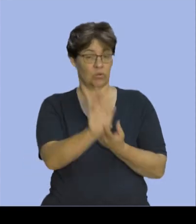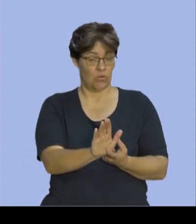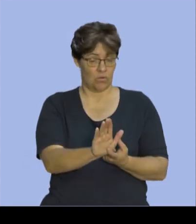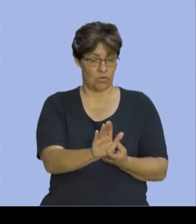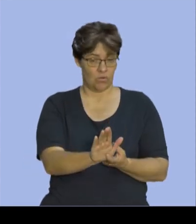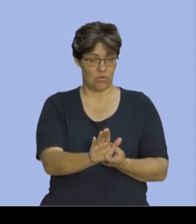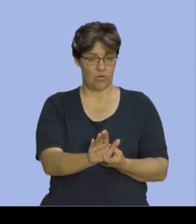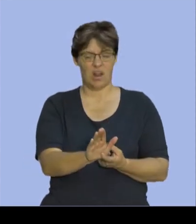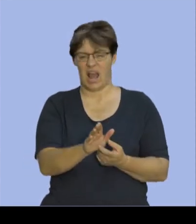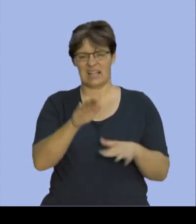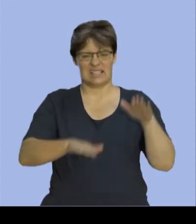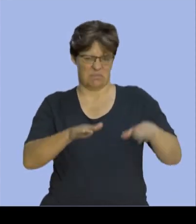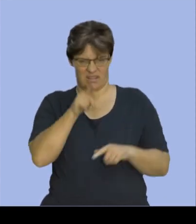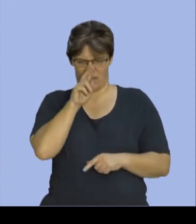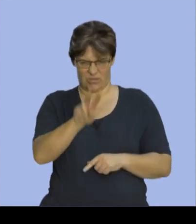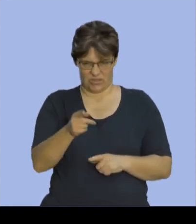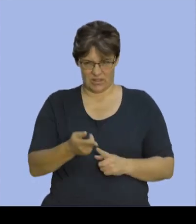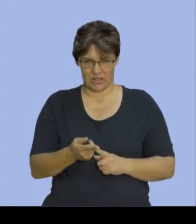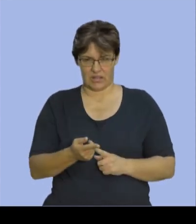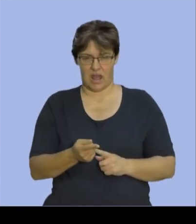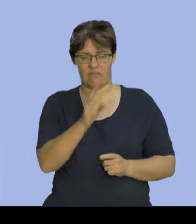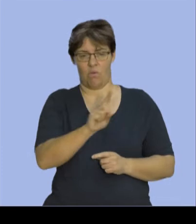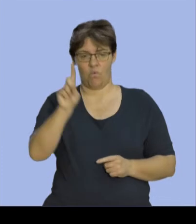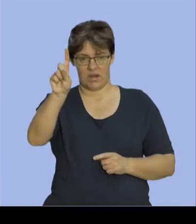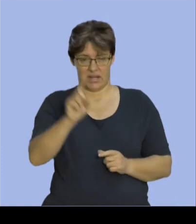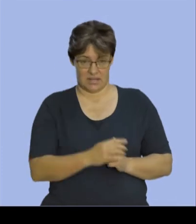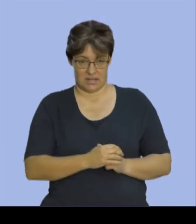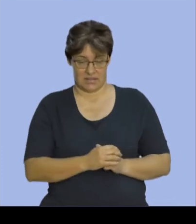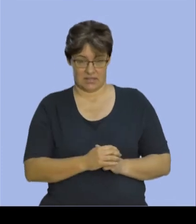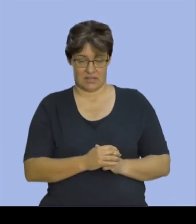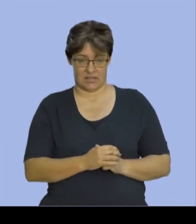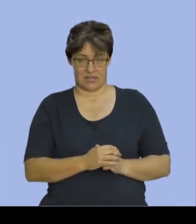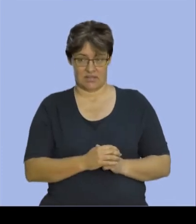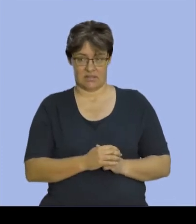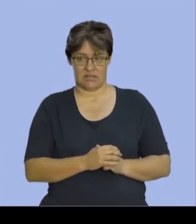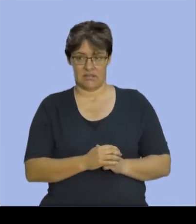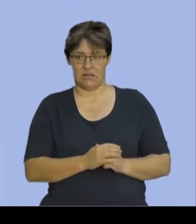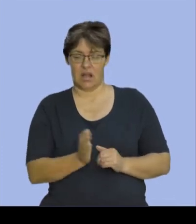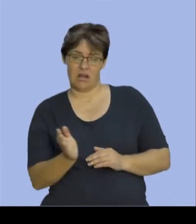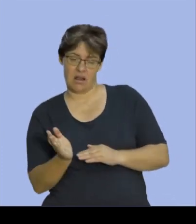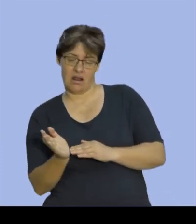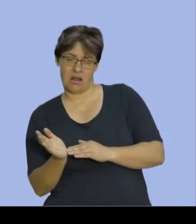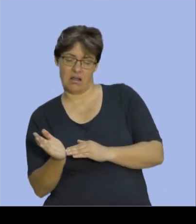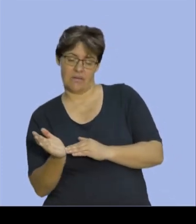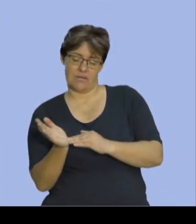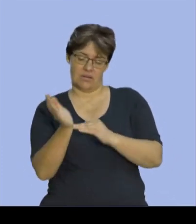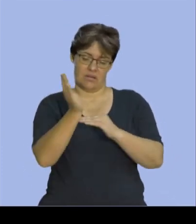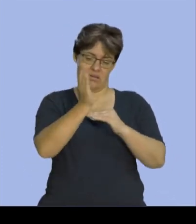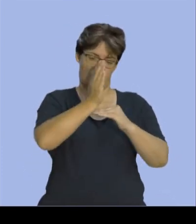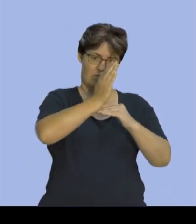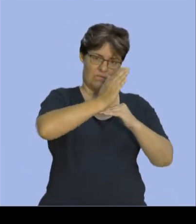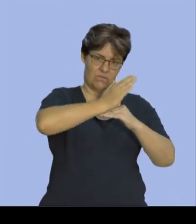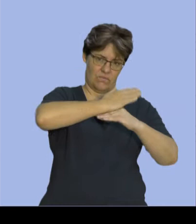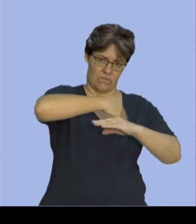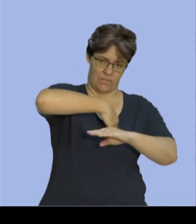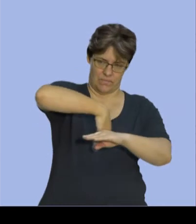this, it will look something like this when it's in quadrant 1. And if you rotate this from now 0